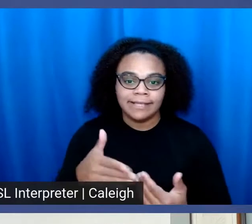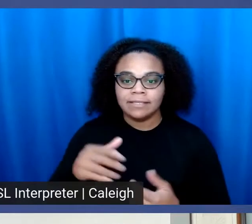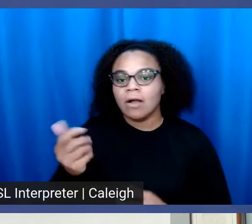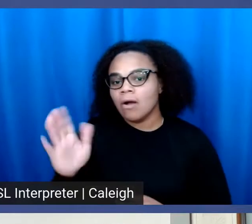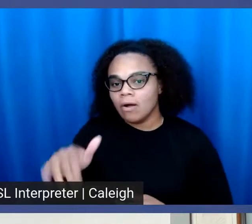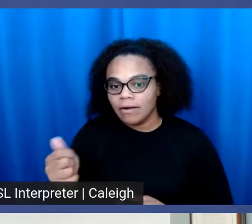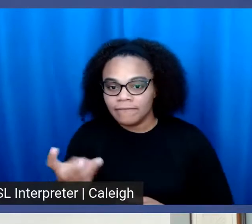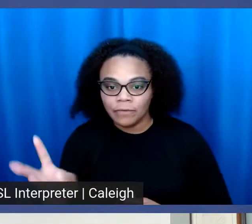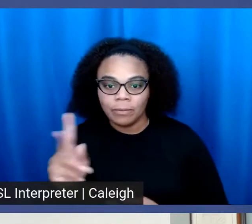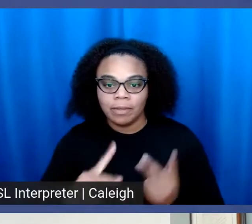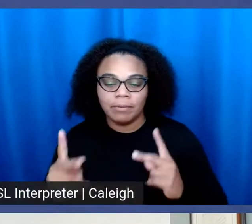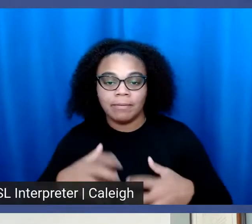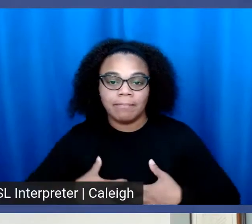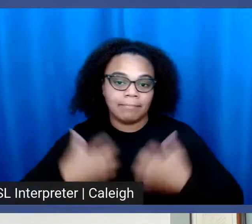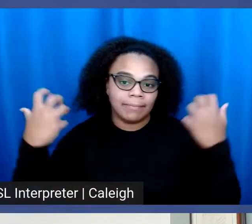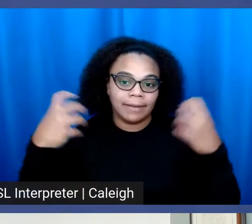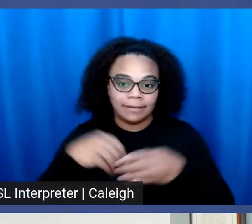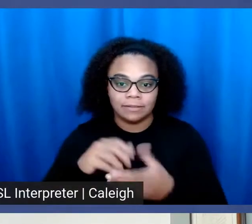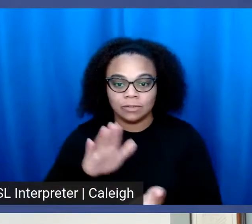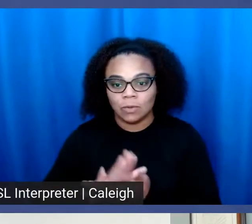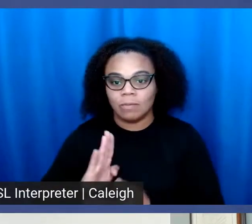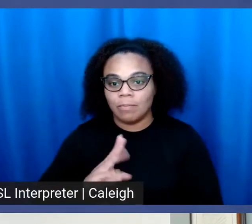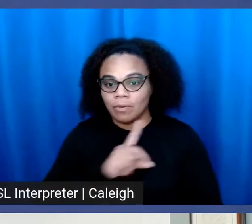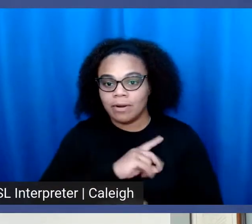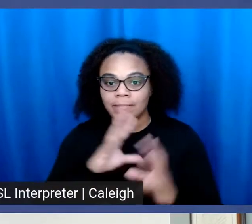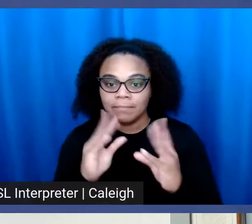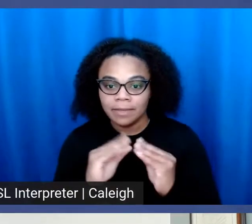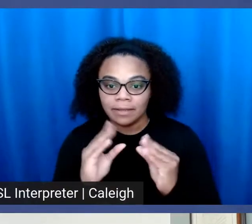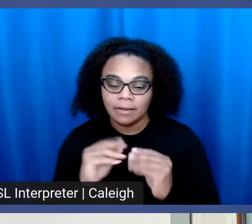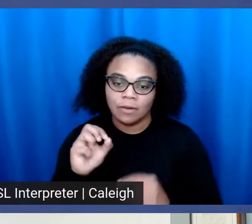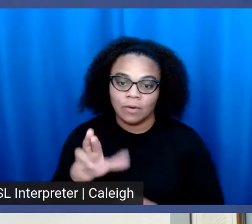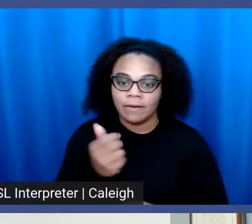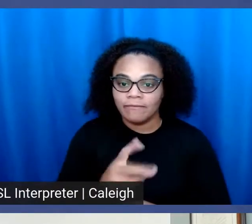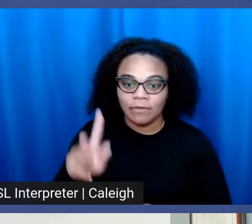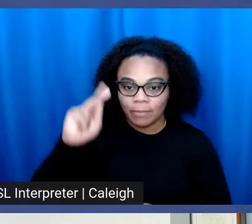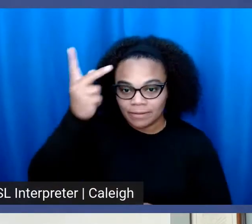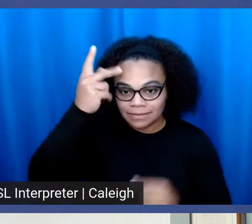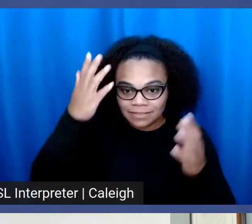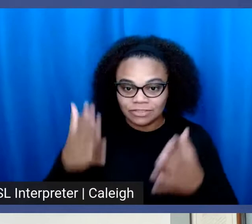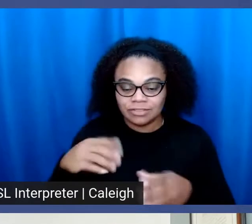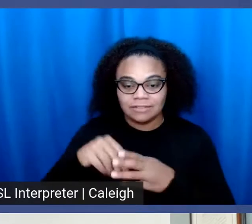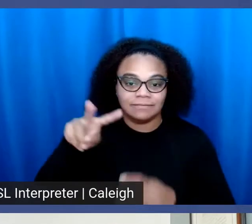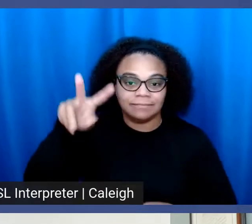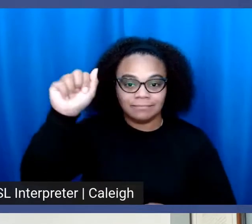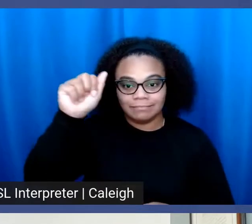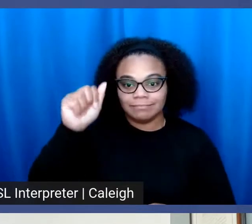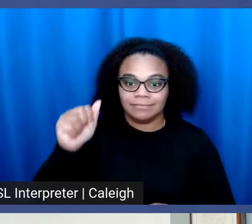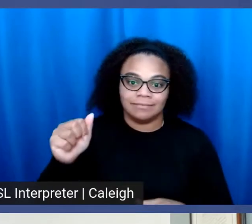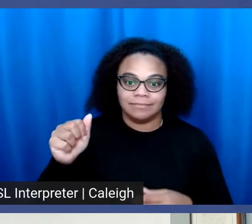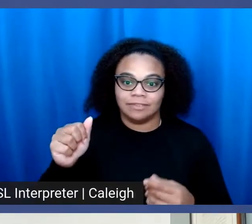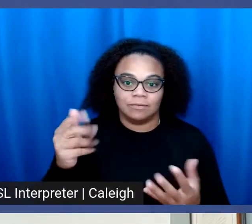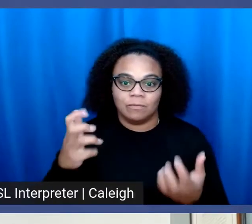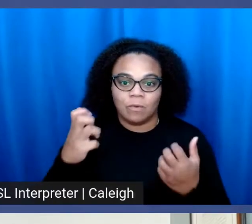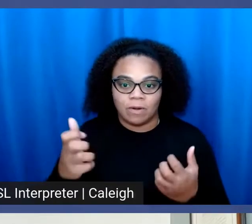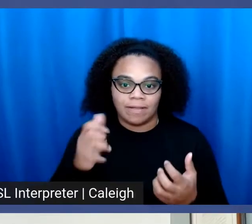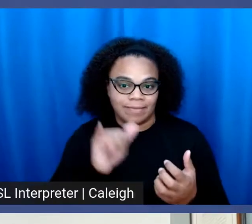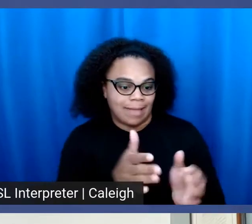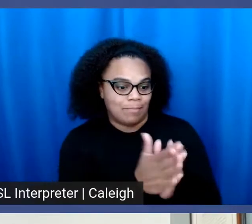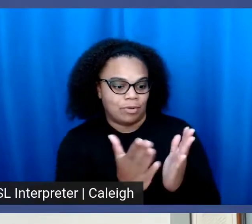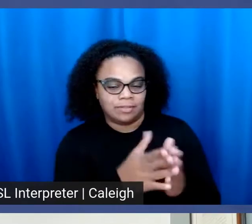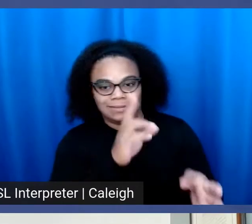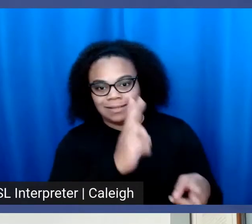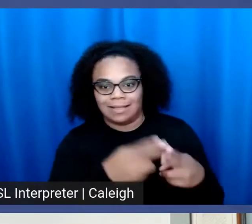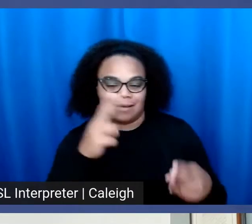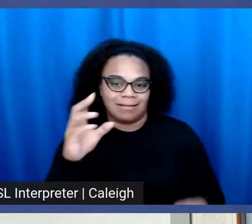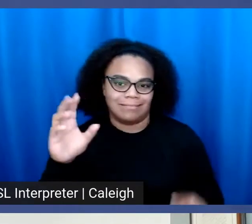school board meeting or a couple of politicians in Virginia filing a motion to have a book declared obscene. The First Amendment